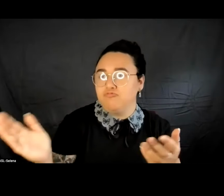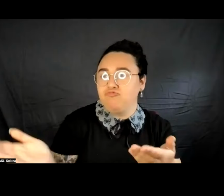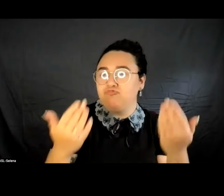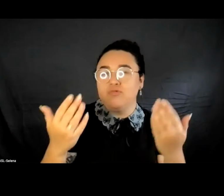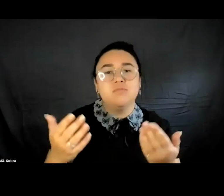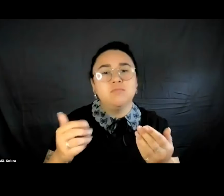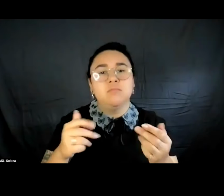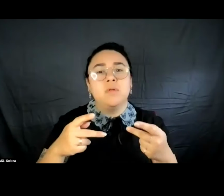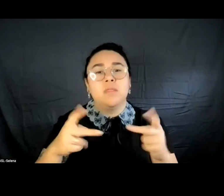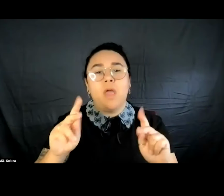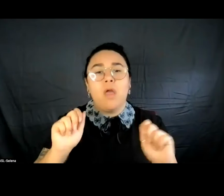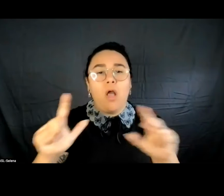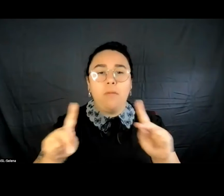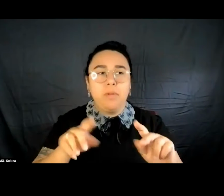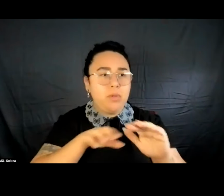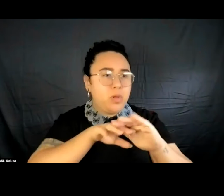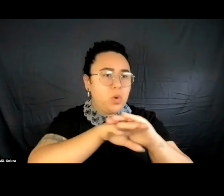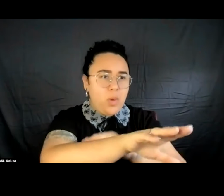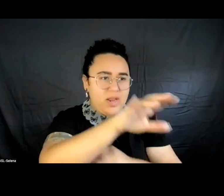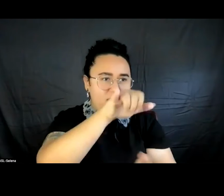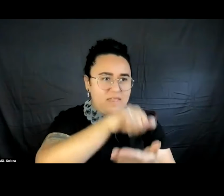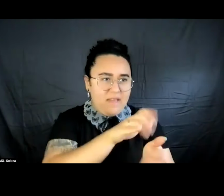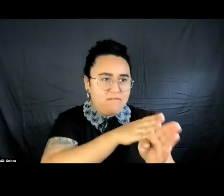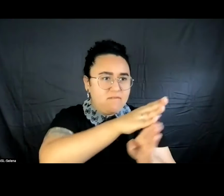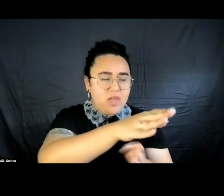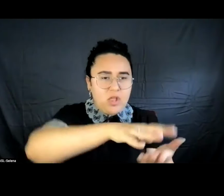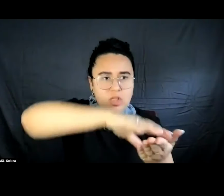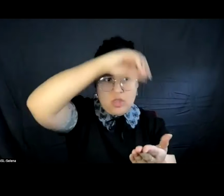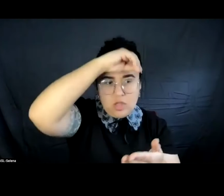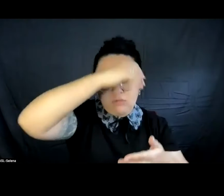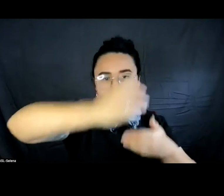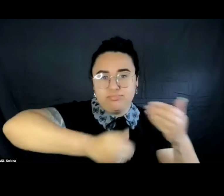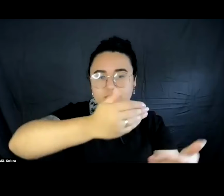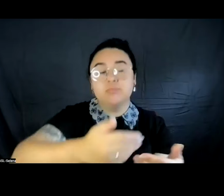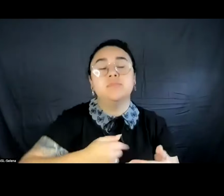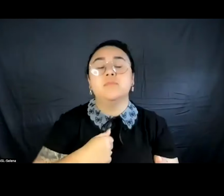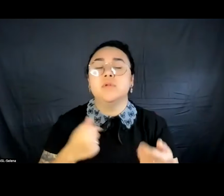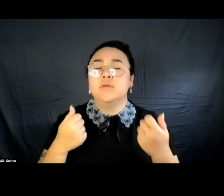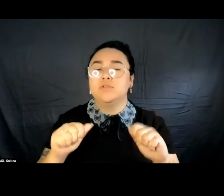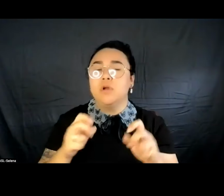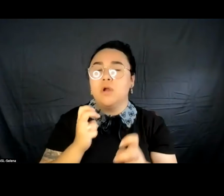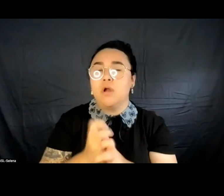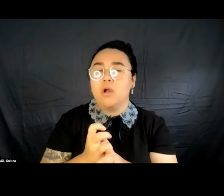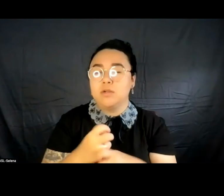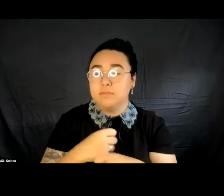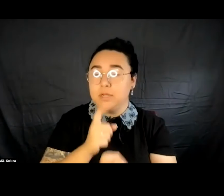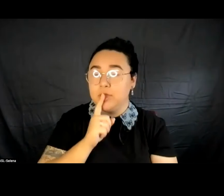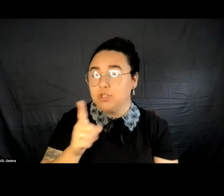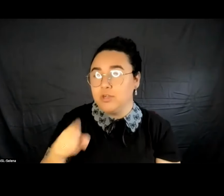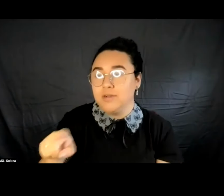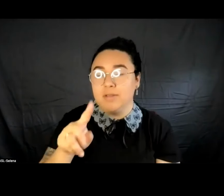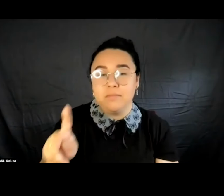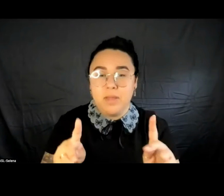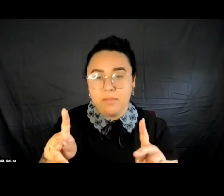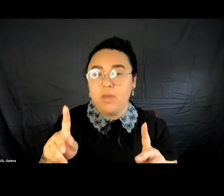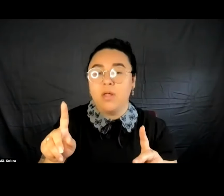And, one of the things that I've tried really hard to do is to make sure that the people that the work that I do